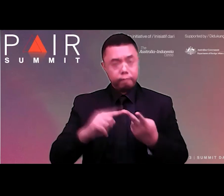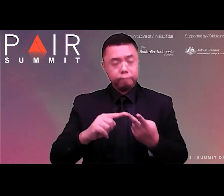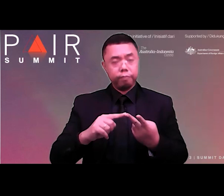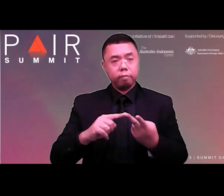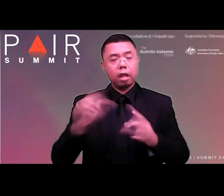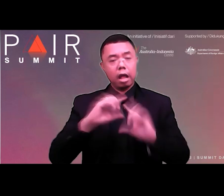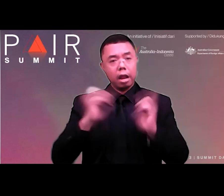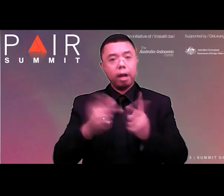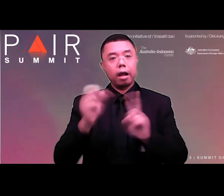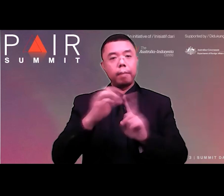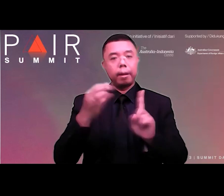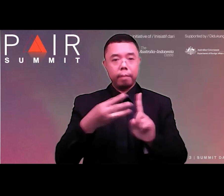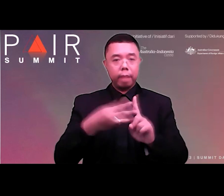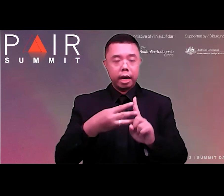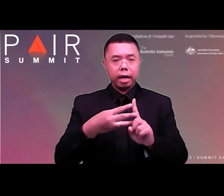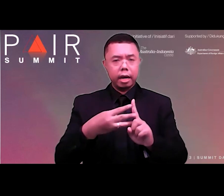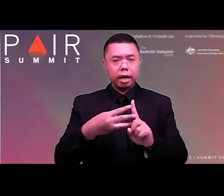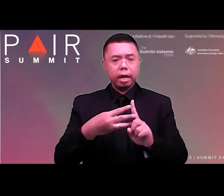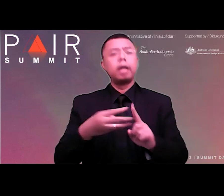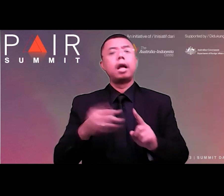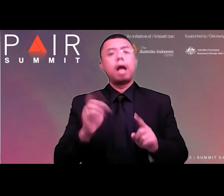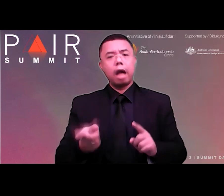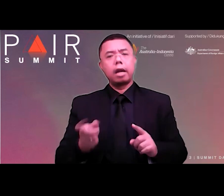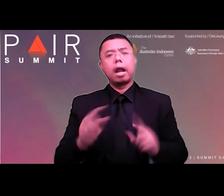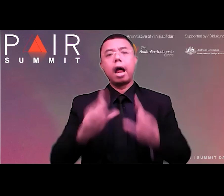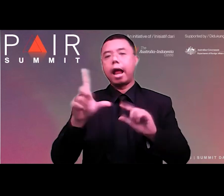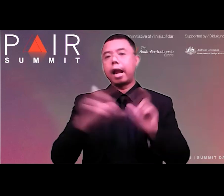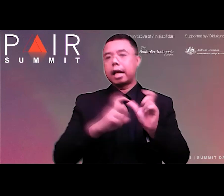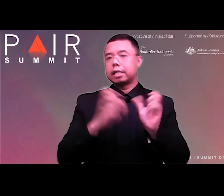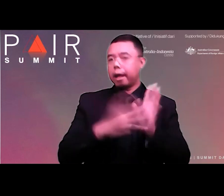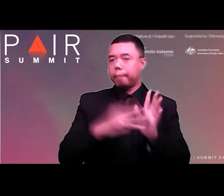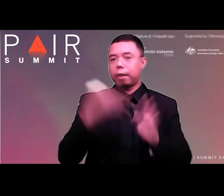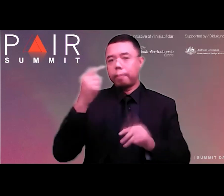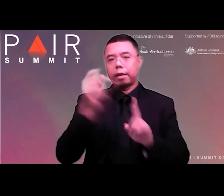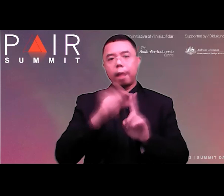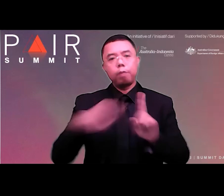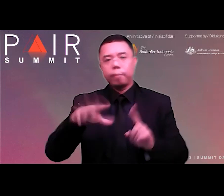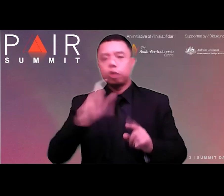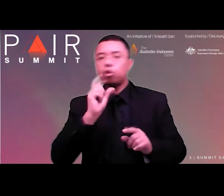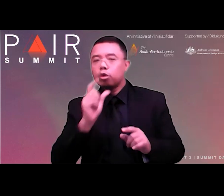provincial governments to make sure this help gets where it is most needed as quickly as possible.